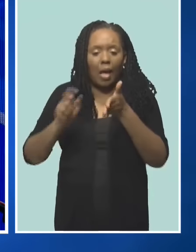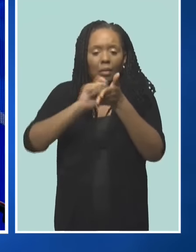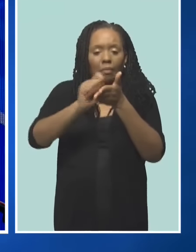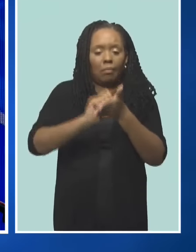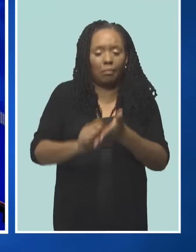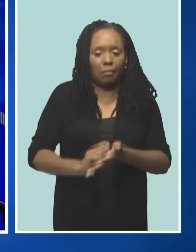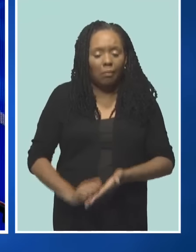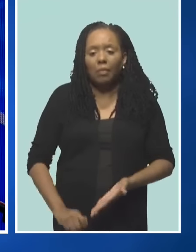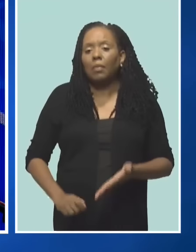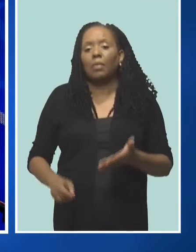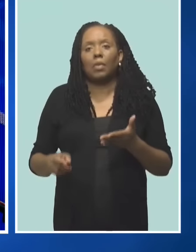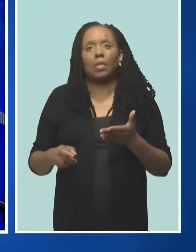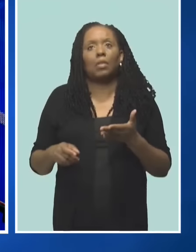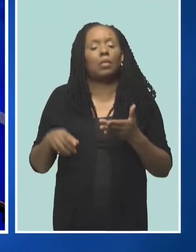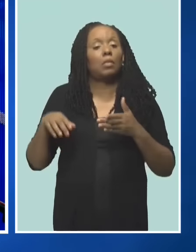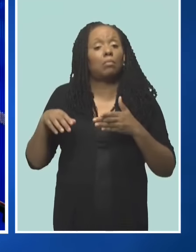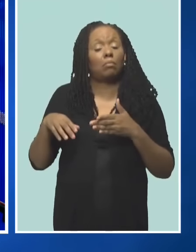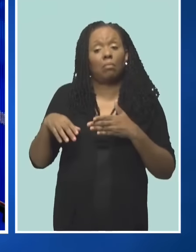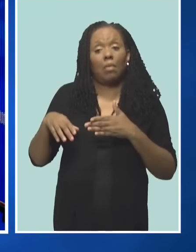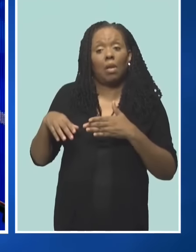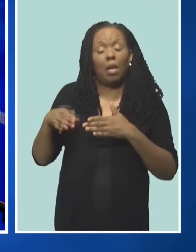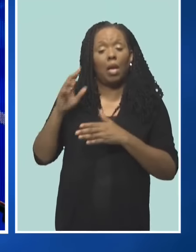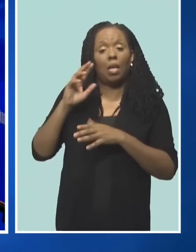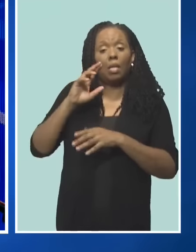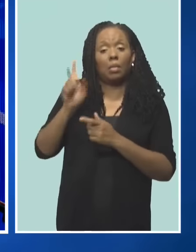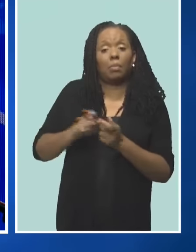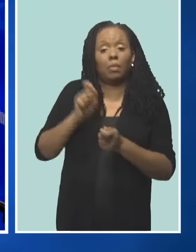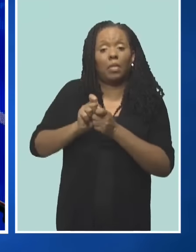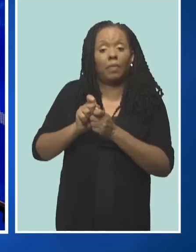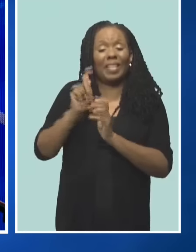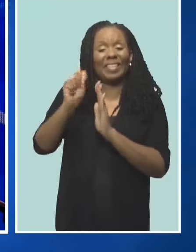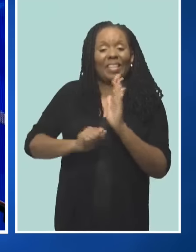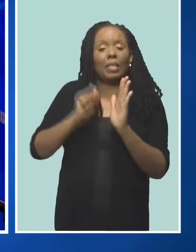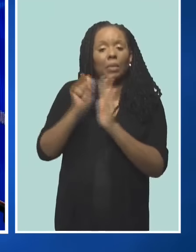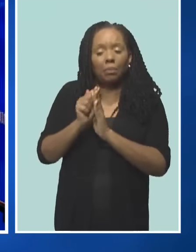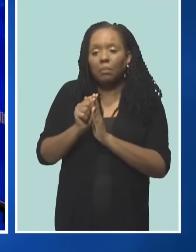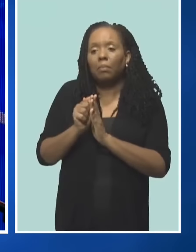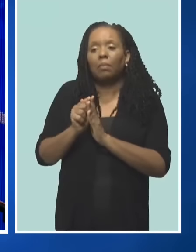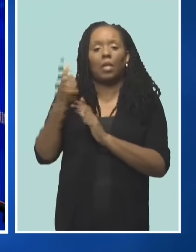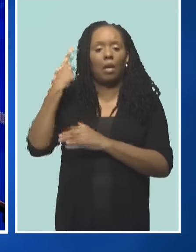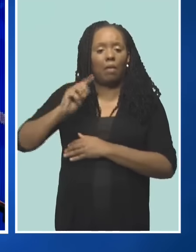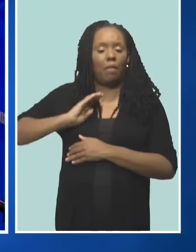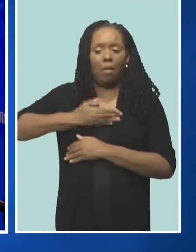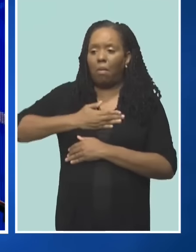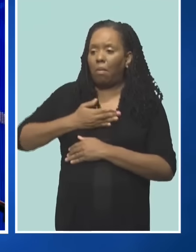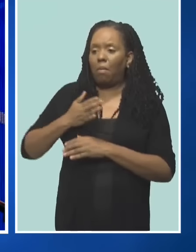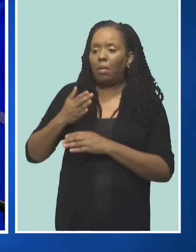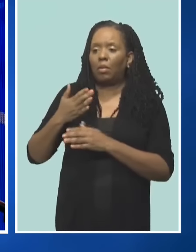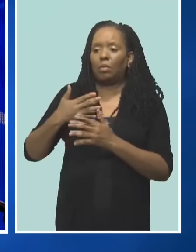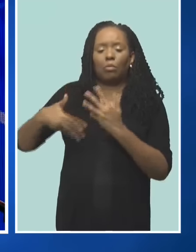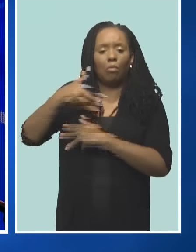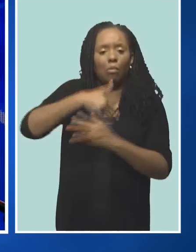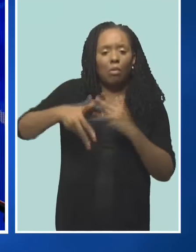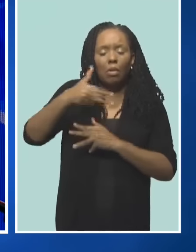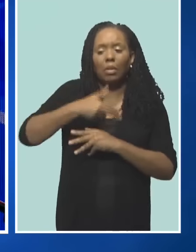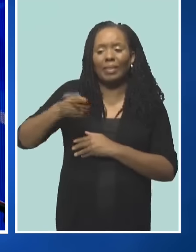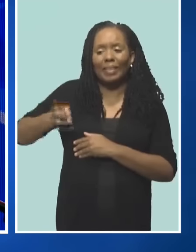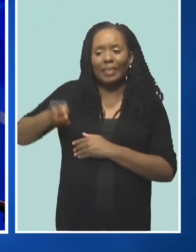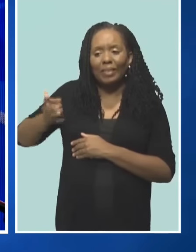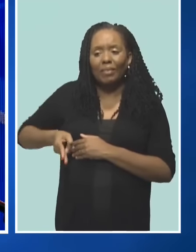economic and social history, and a specific time in the economic and social history of the world.